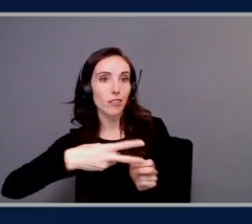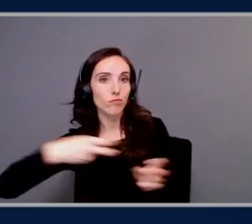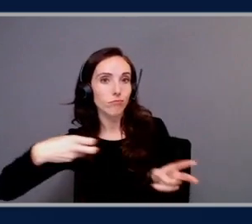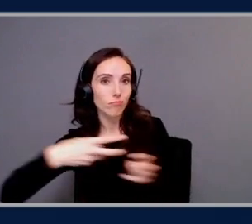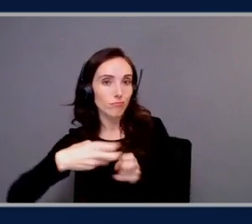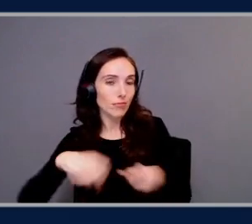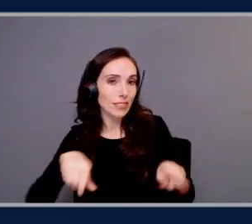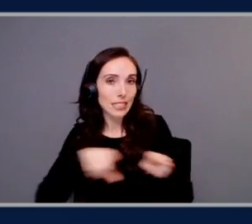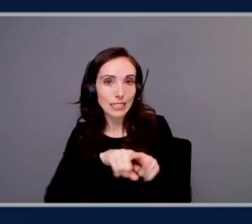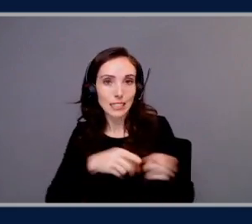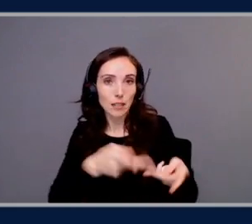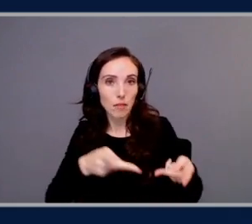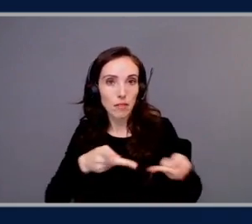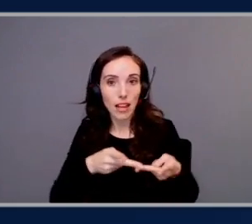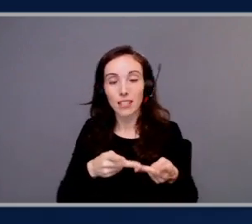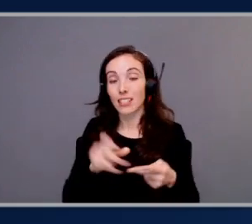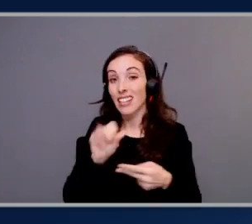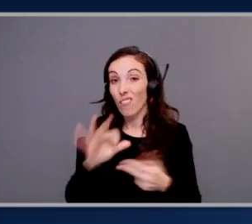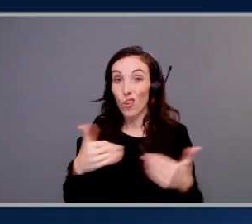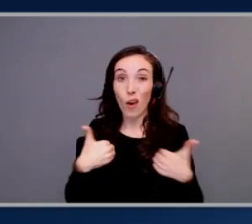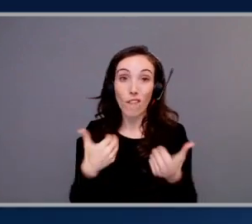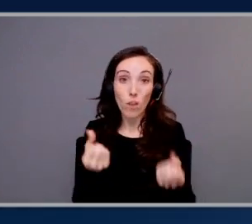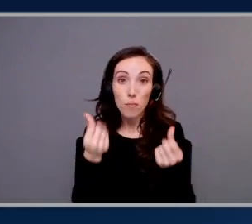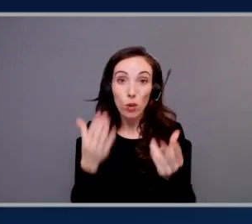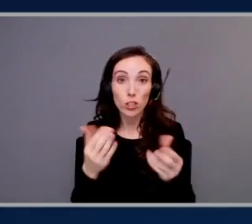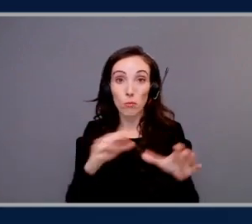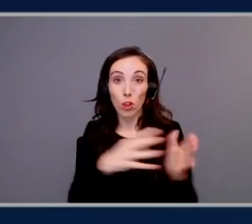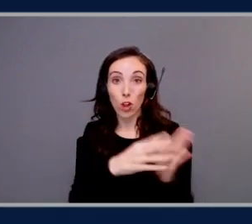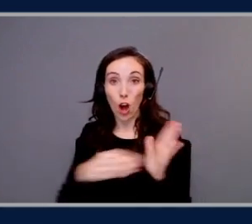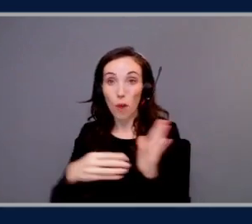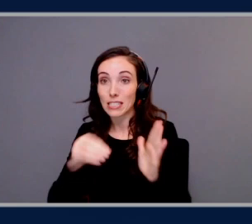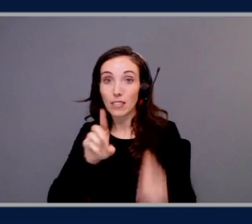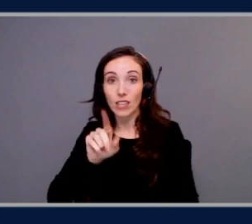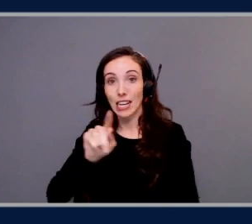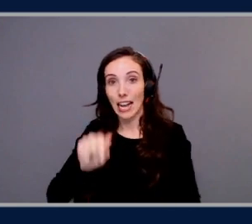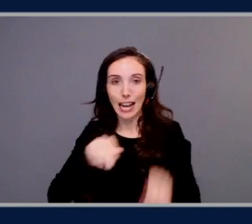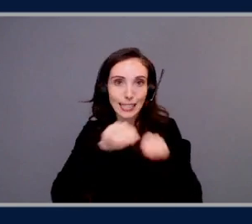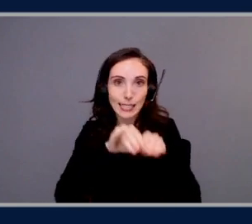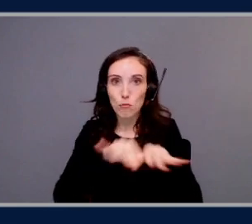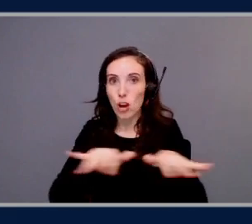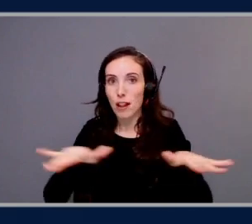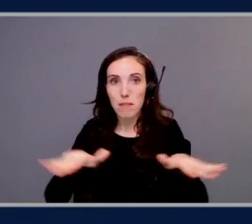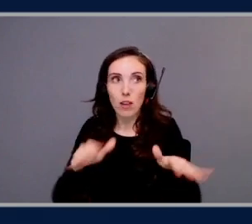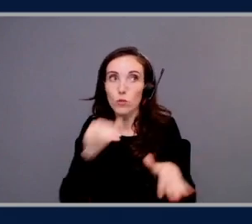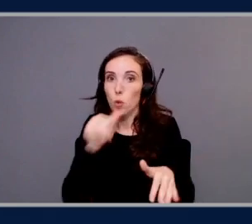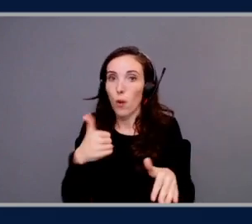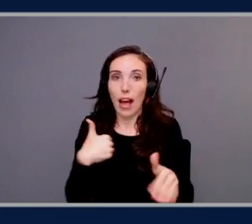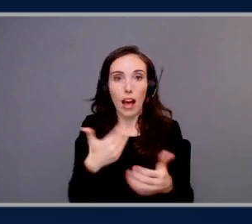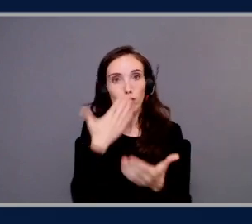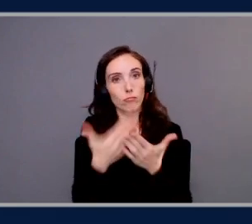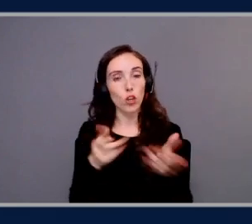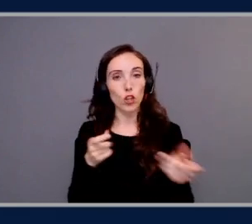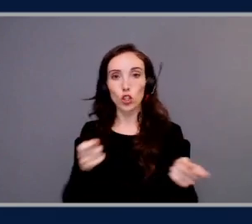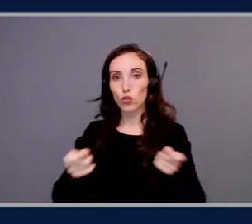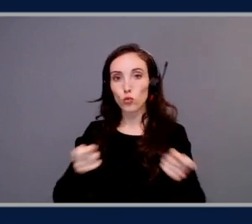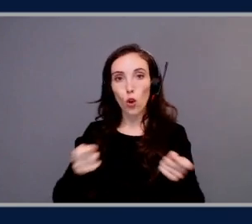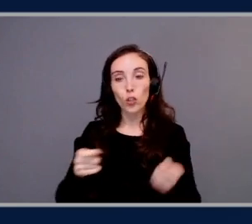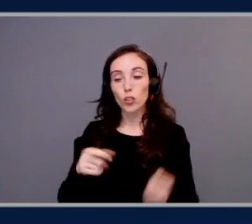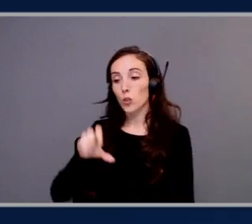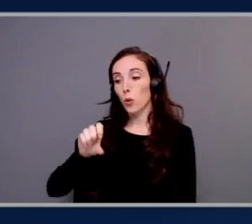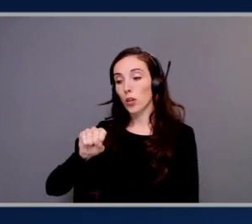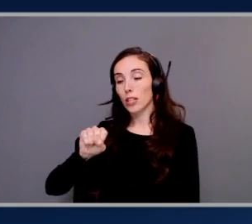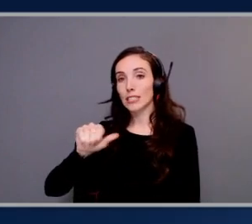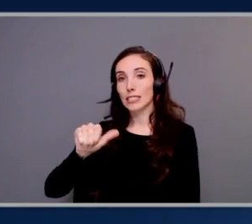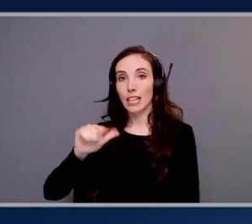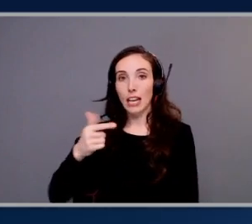have multiple copies of the data spread across the organization. Governance is broken. You do not have control over it, right? So SageMaker Lakehouse is